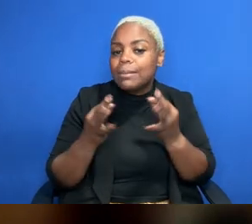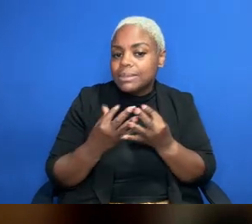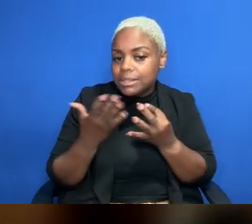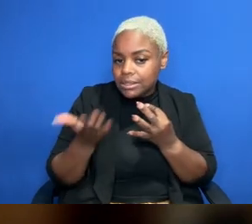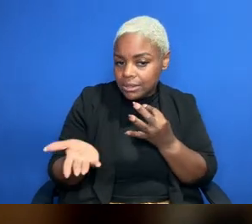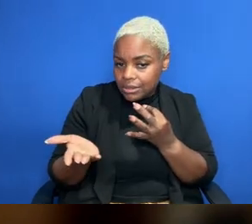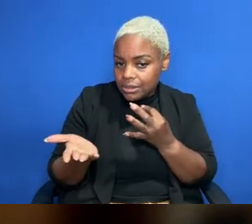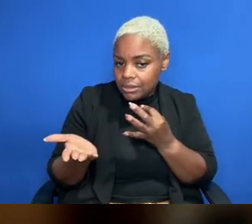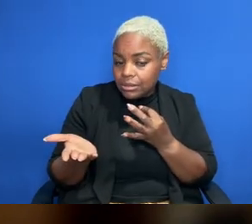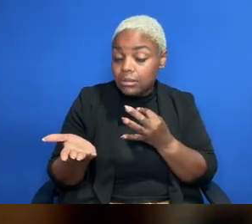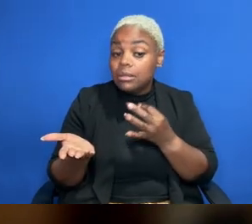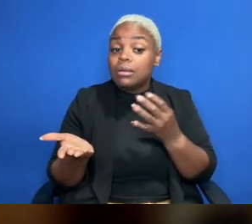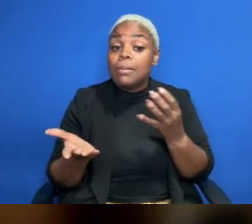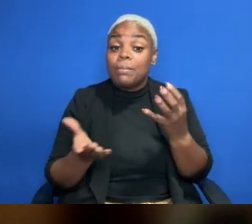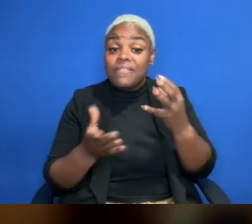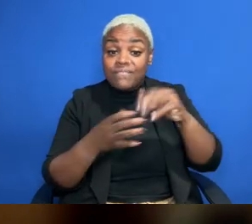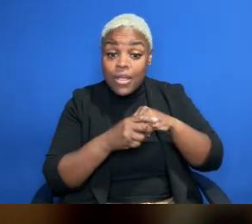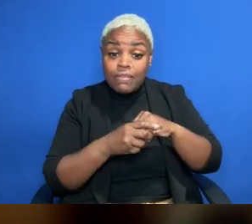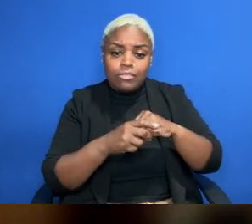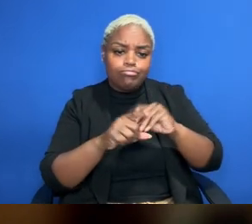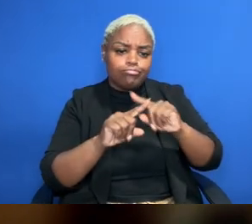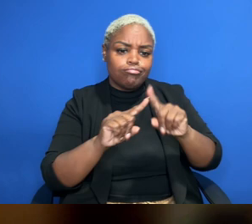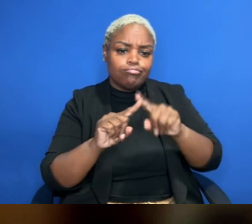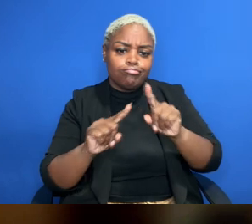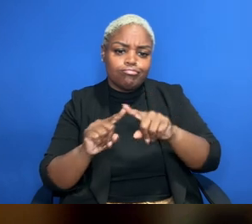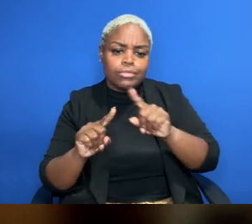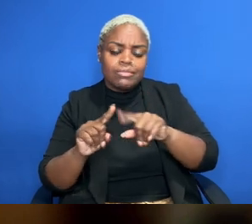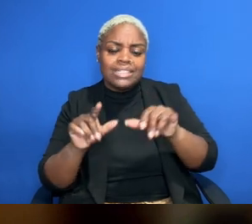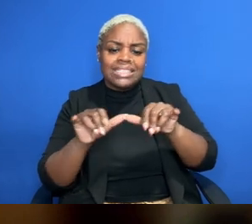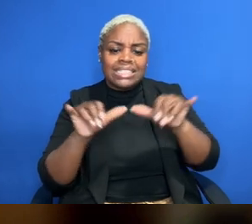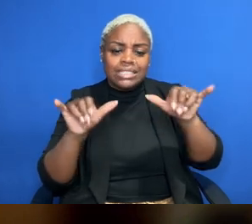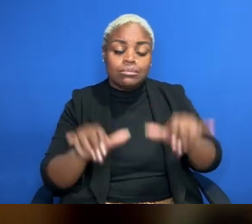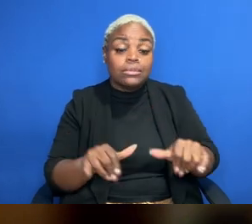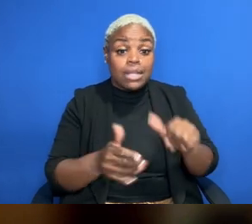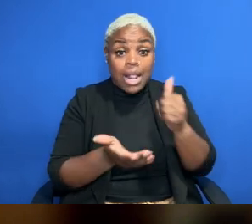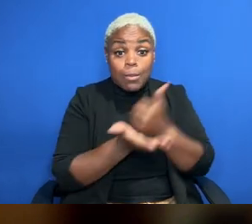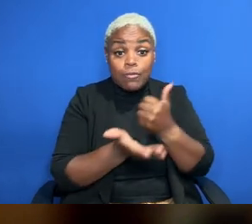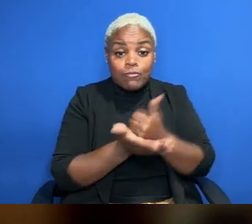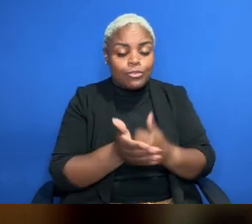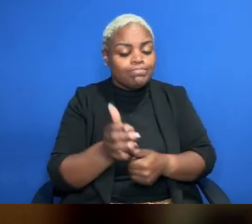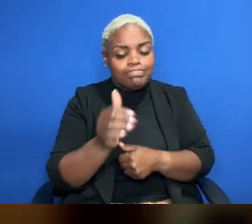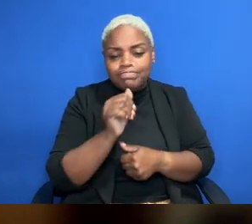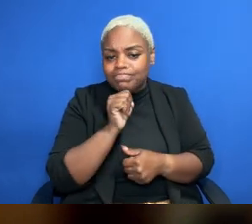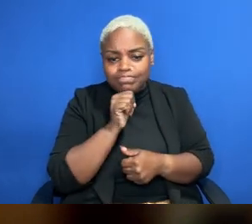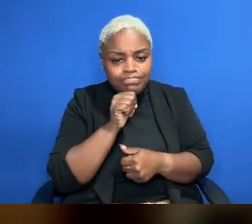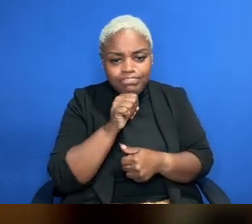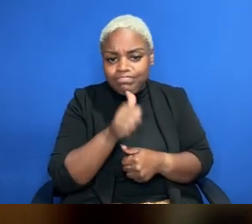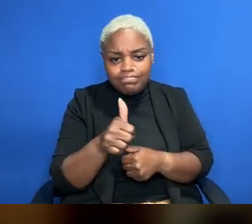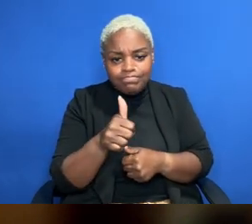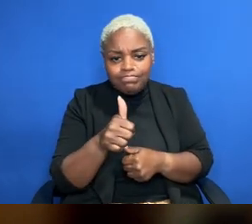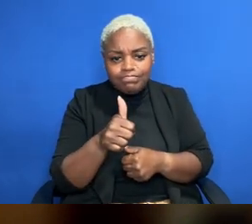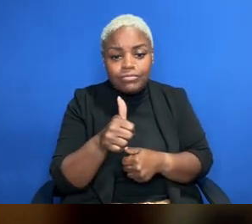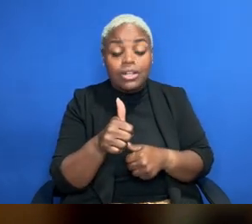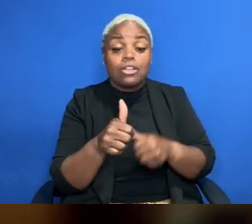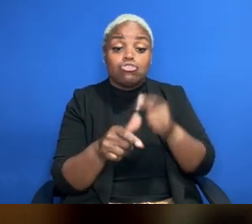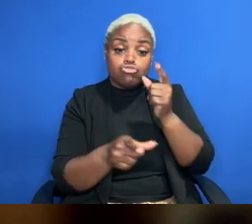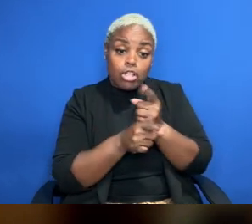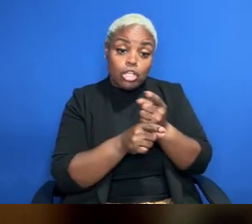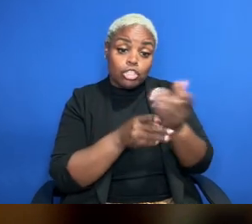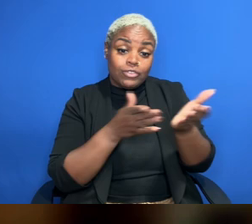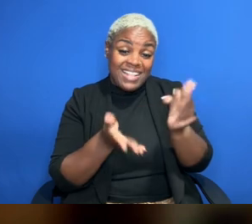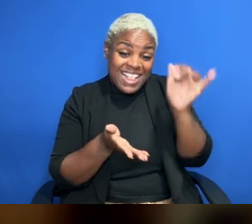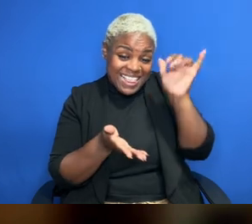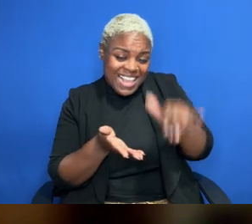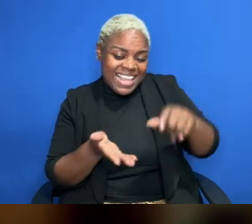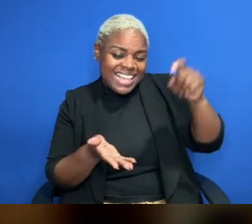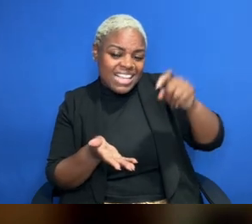is a challenge for families. Being involved in multitudes of different systems isn't helpful. It's